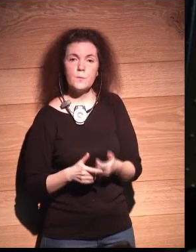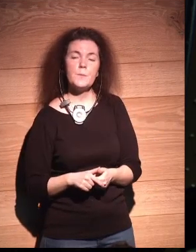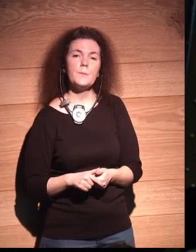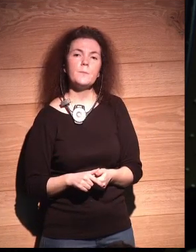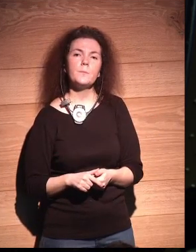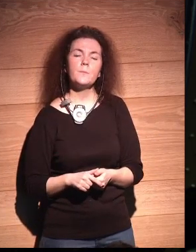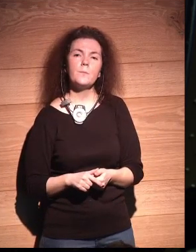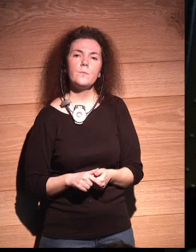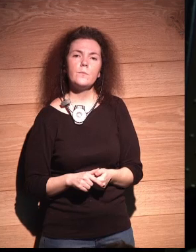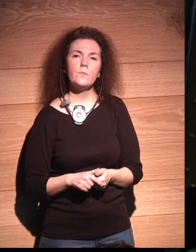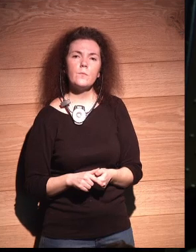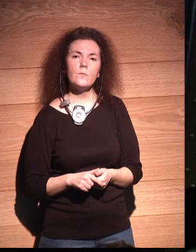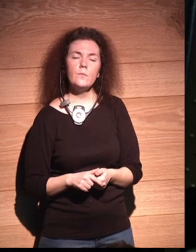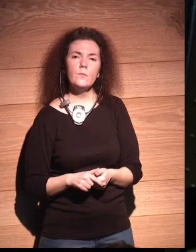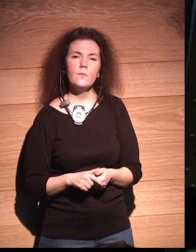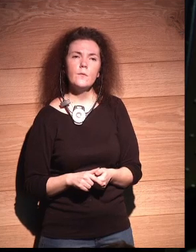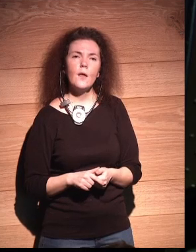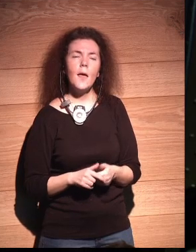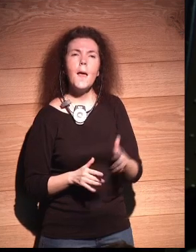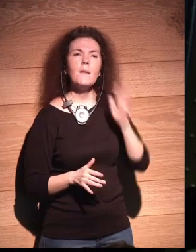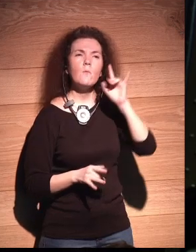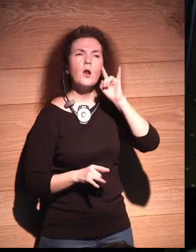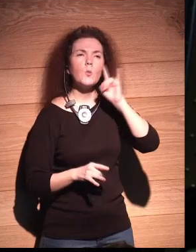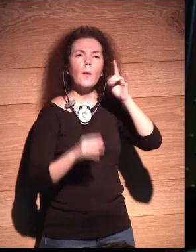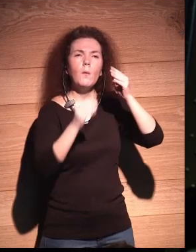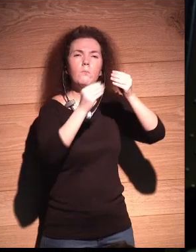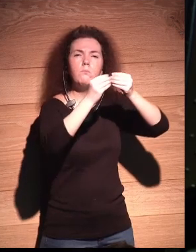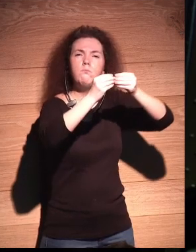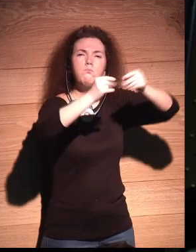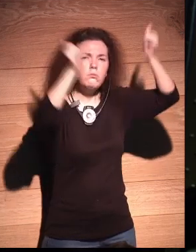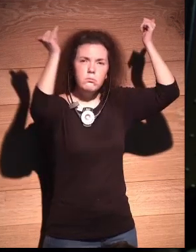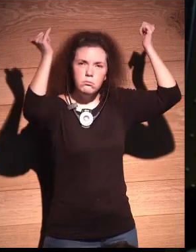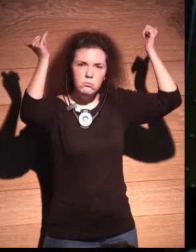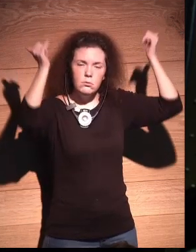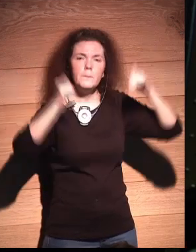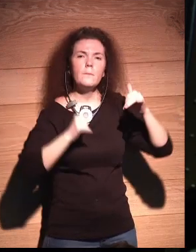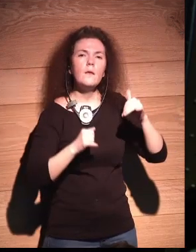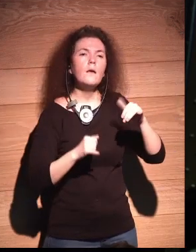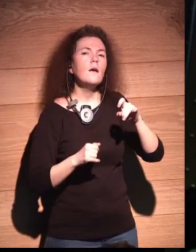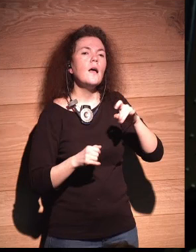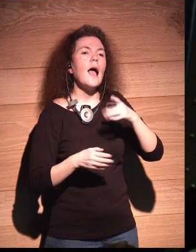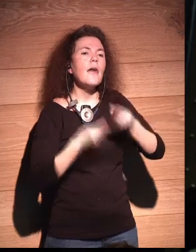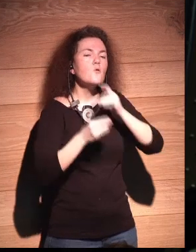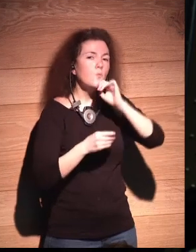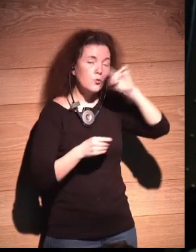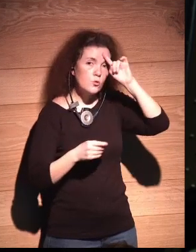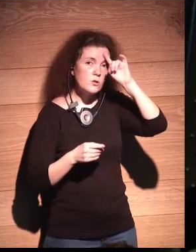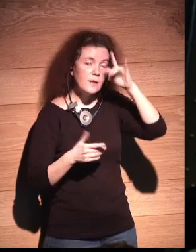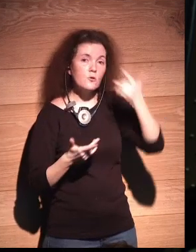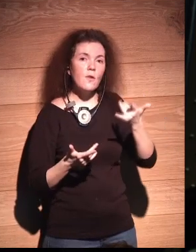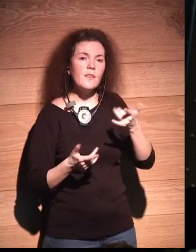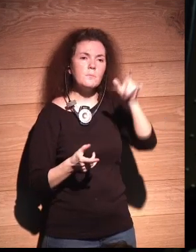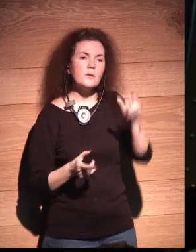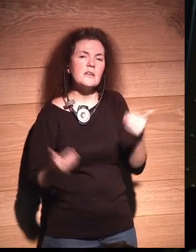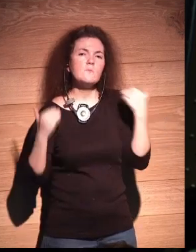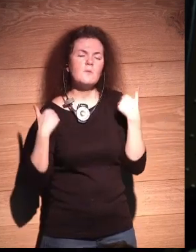vaporous, and I wasn't so into reverb at the time, and so I didn't know what to do, and the curators kept saying, "What's your